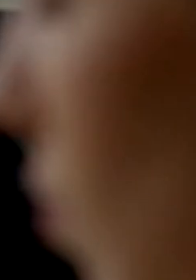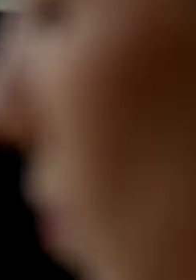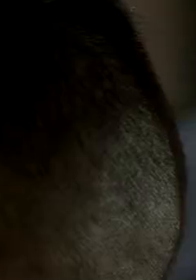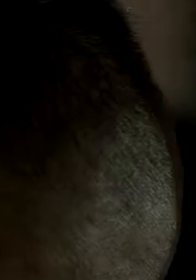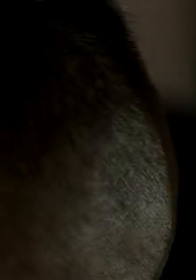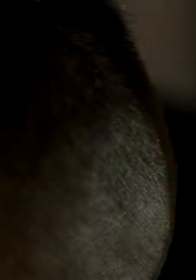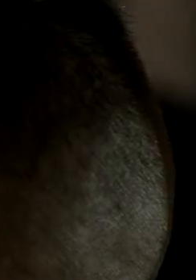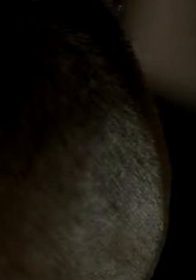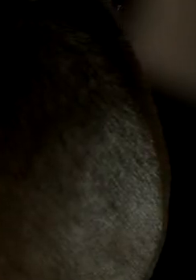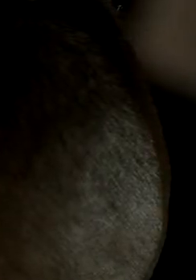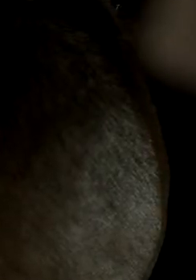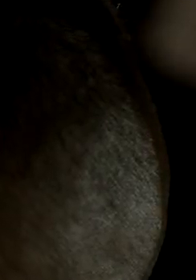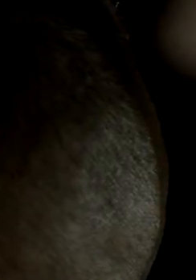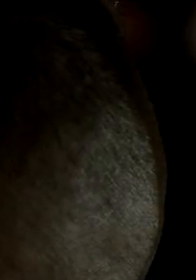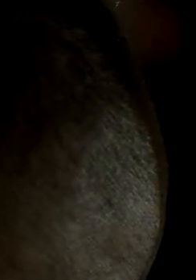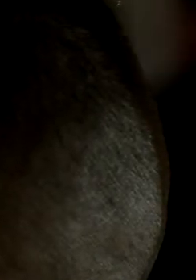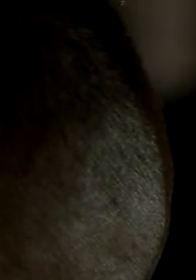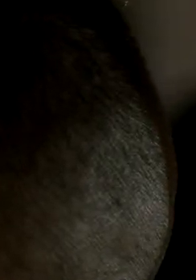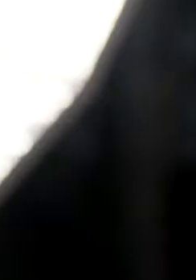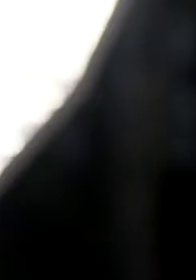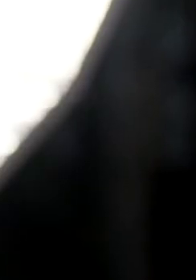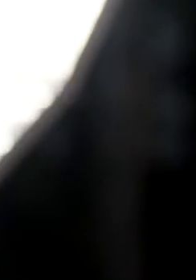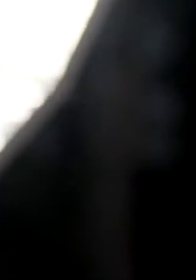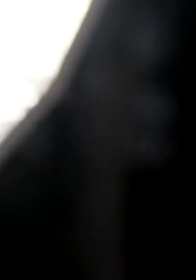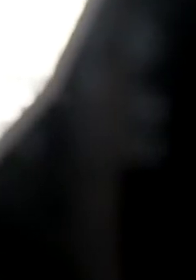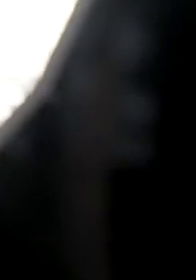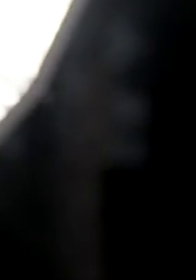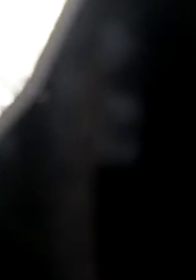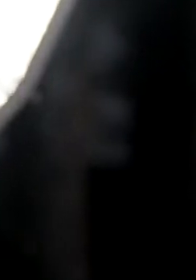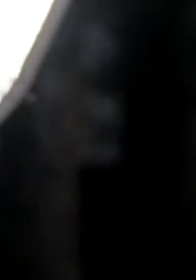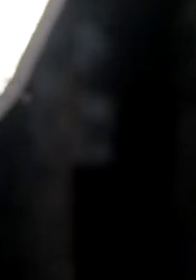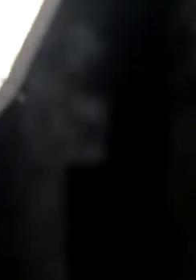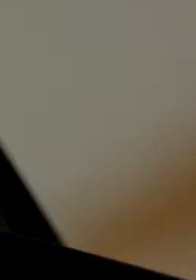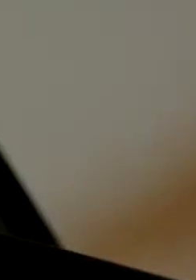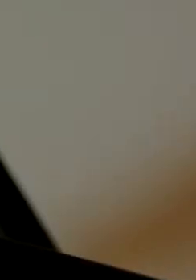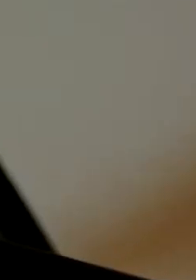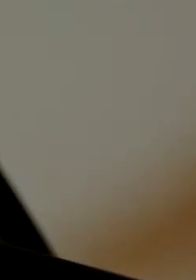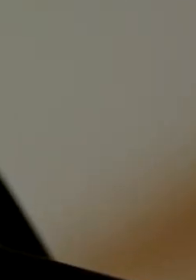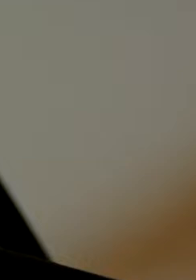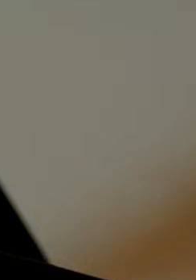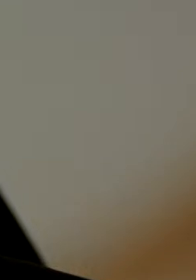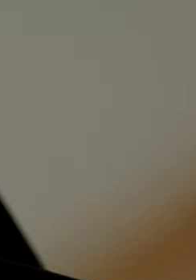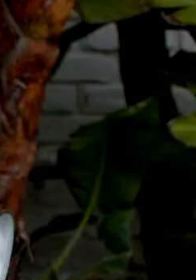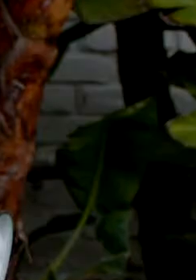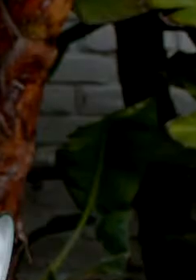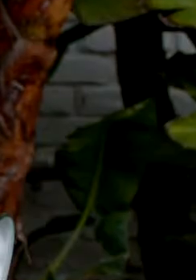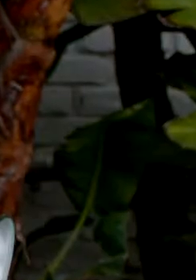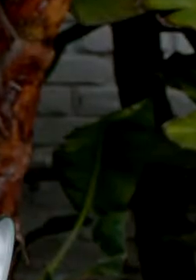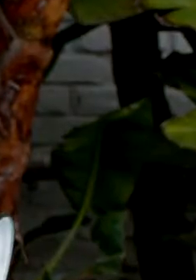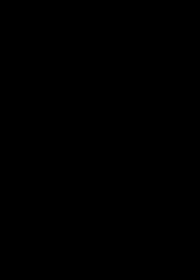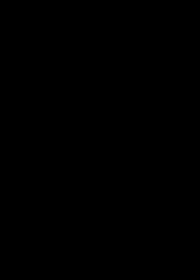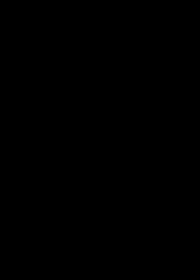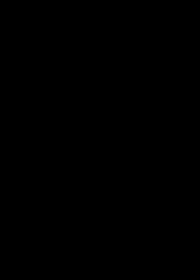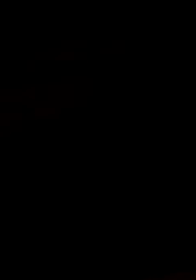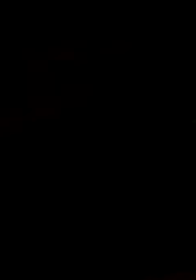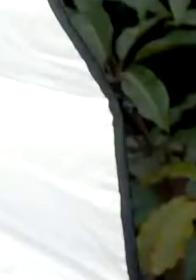upcoming show Ransom Canyon on Netflix. That's that. As a cinematographer, to me, light is